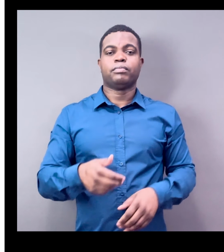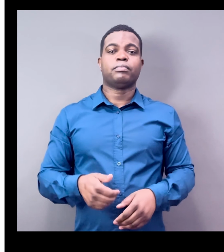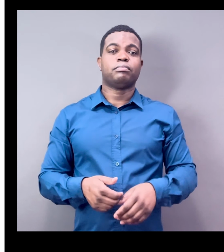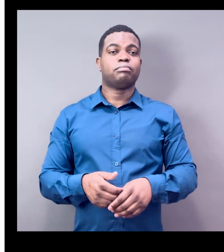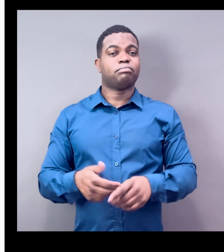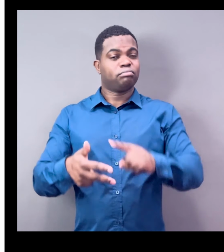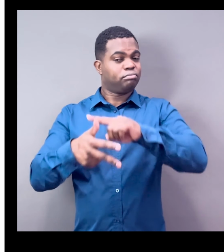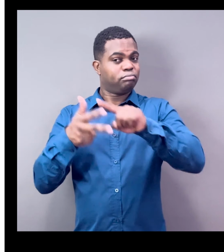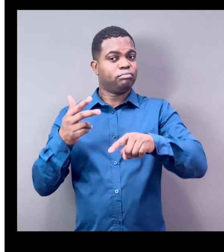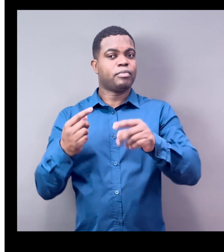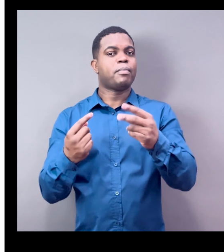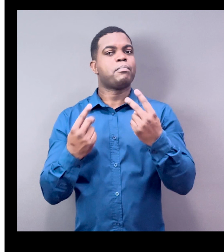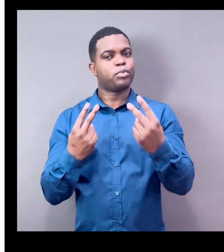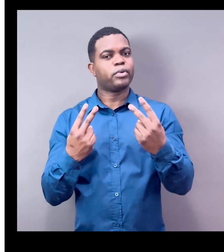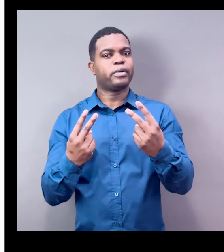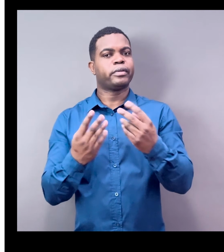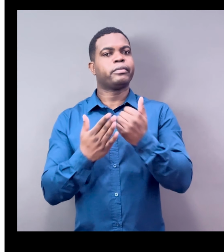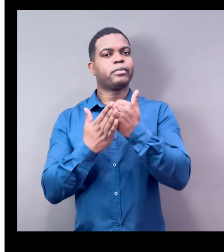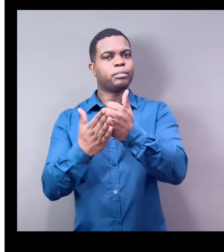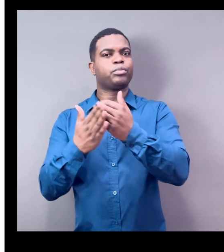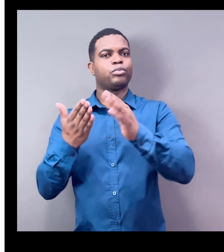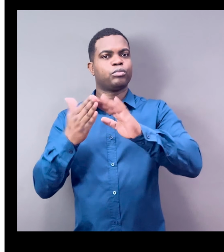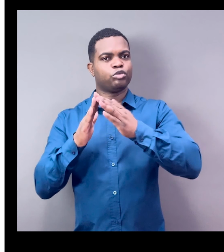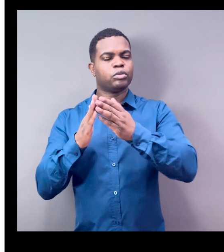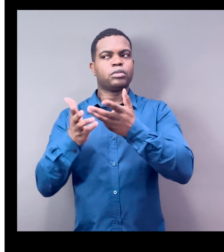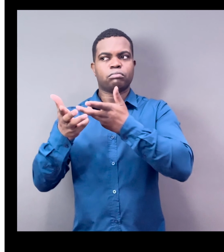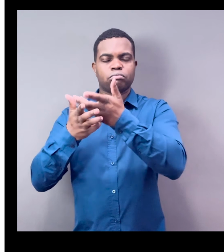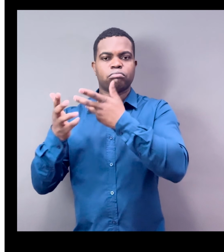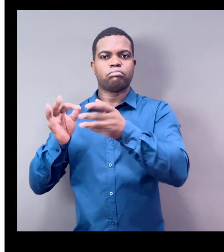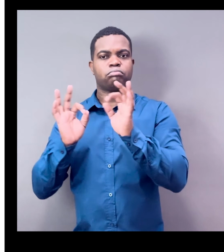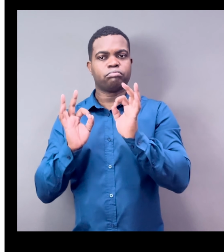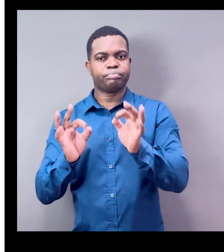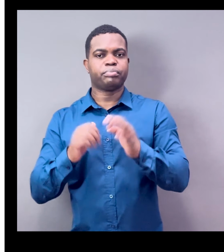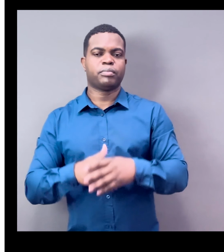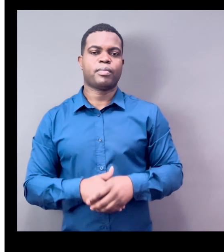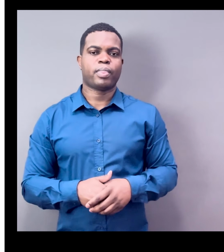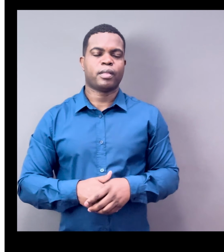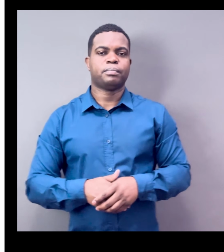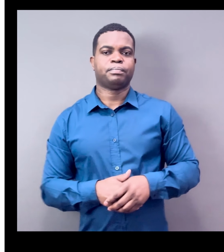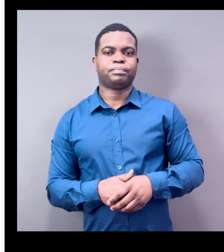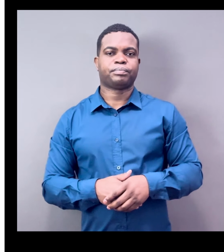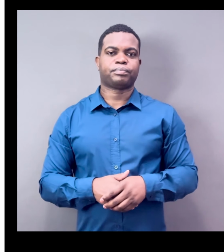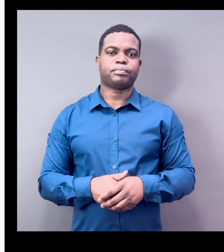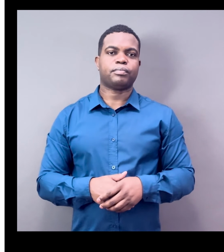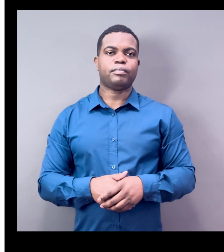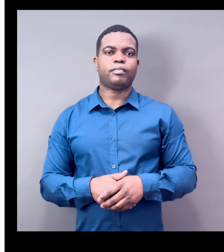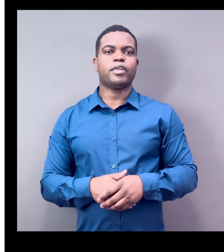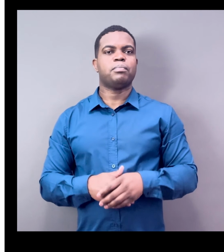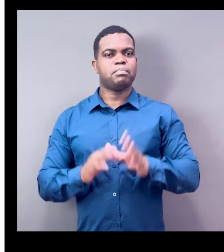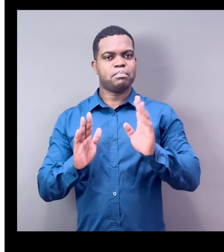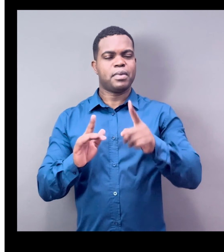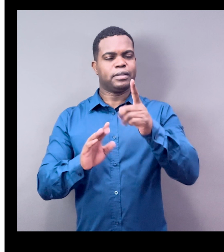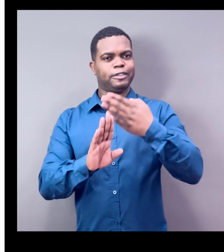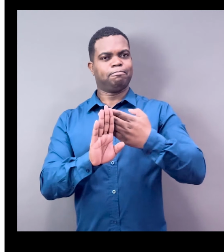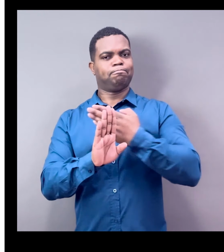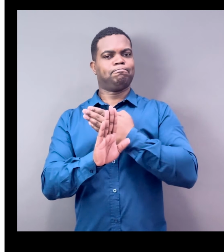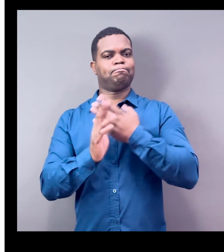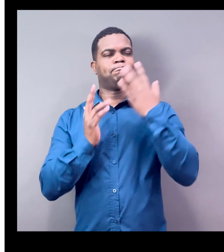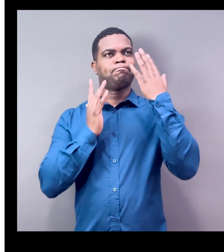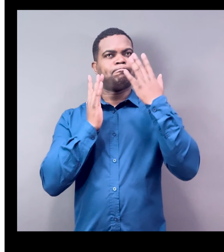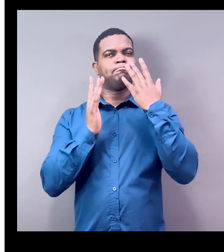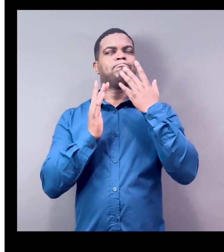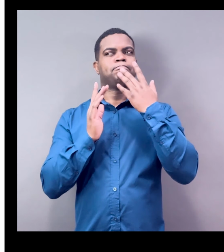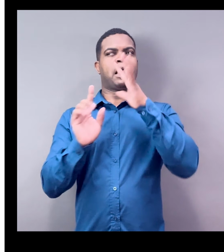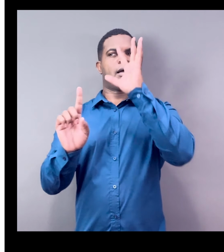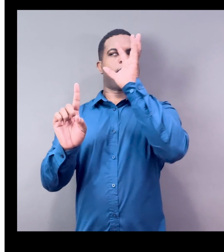are very important in shaping the outcome of your community engagement efforts. So it is important